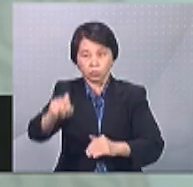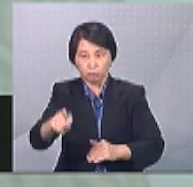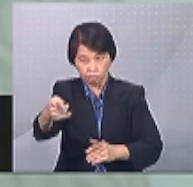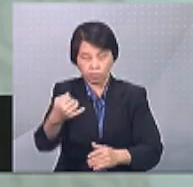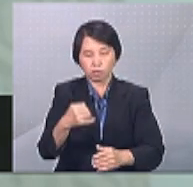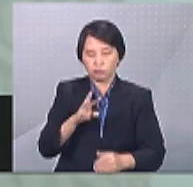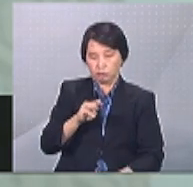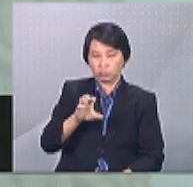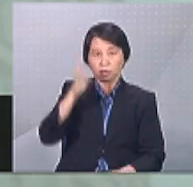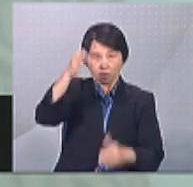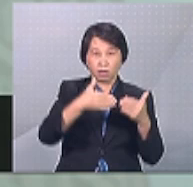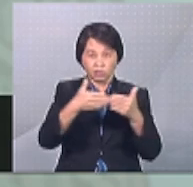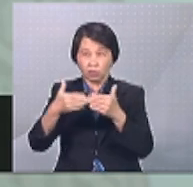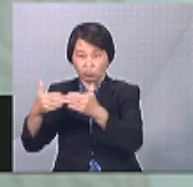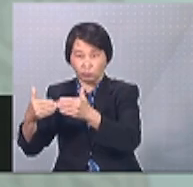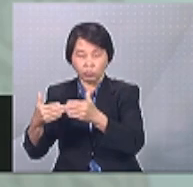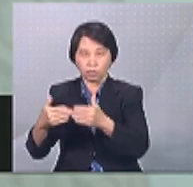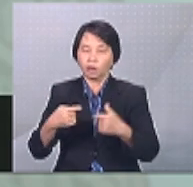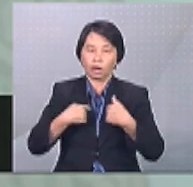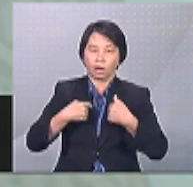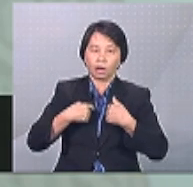MCO will continue or not,